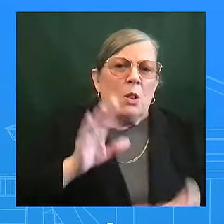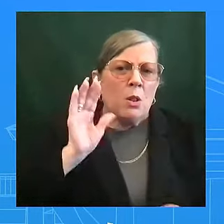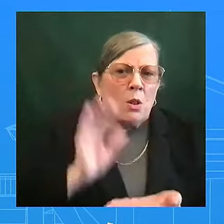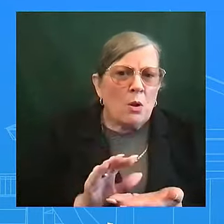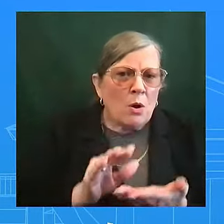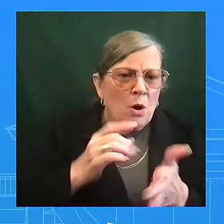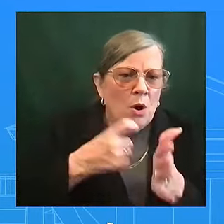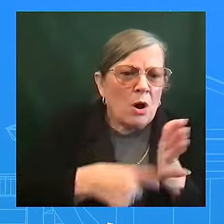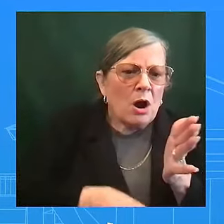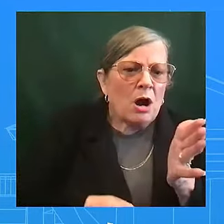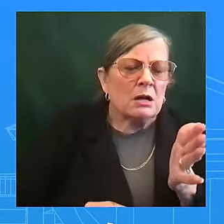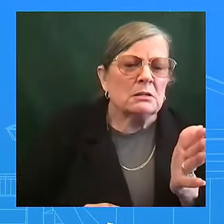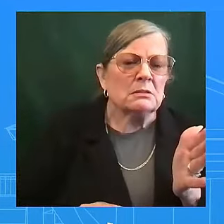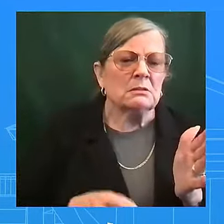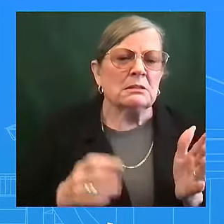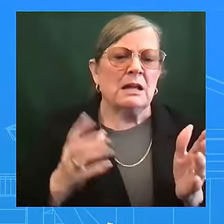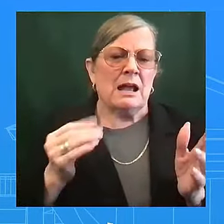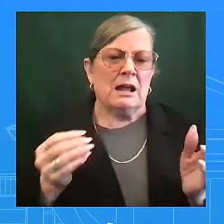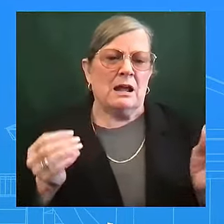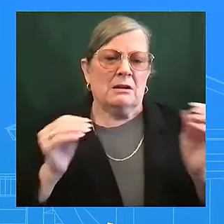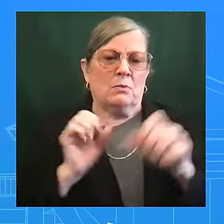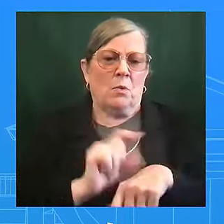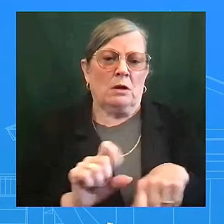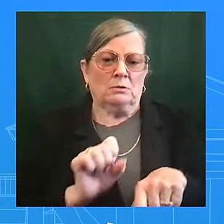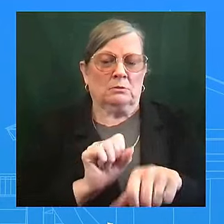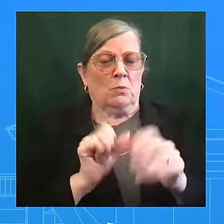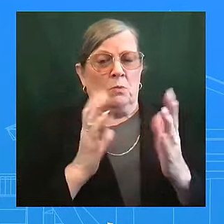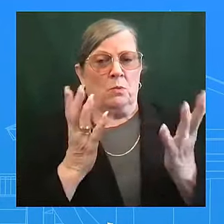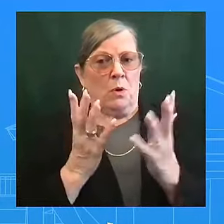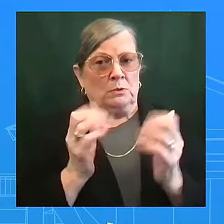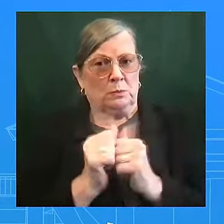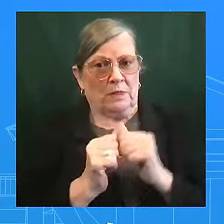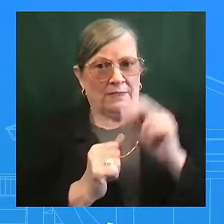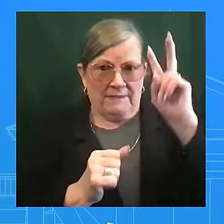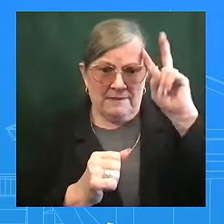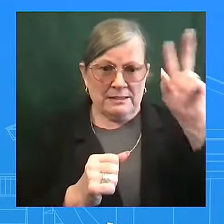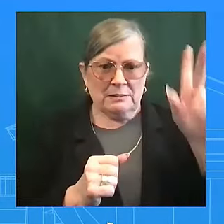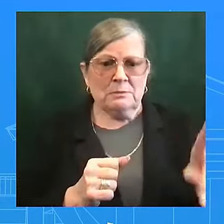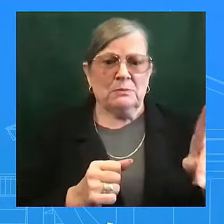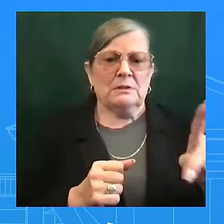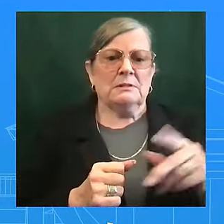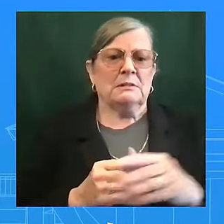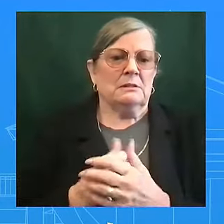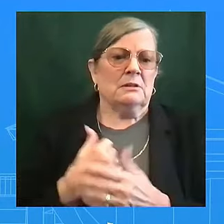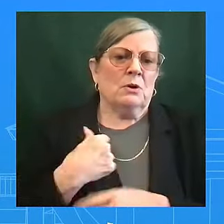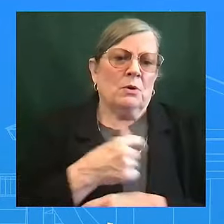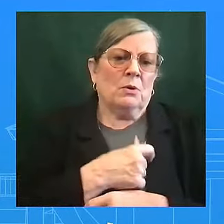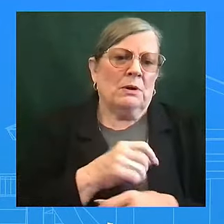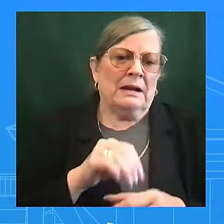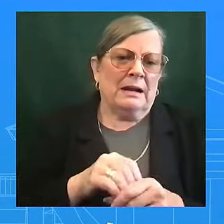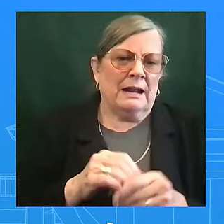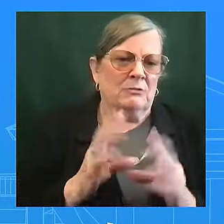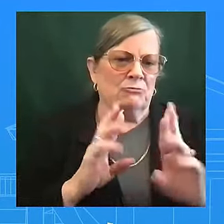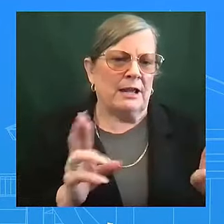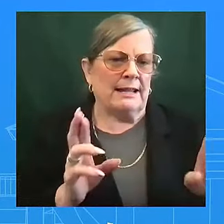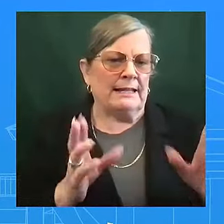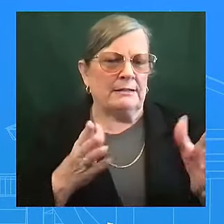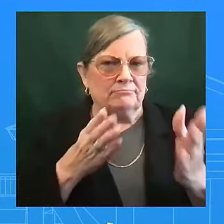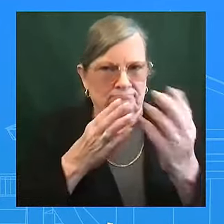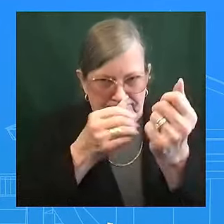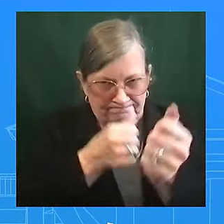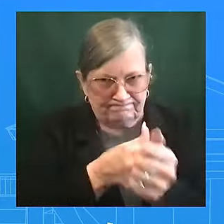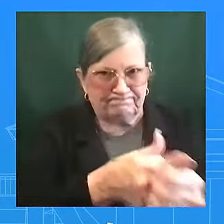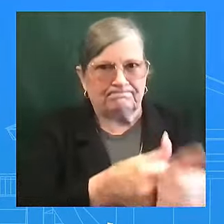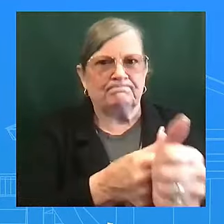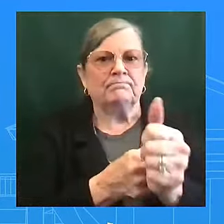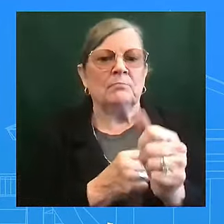president is putting forth, her bold policy agenda to make sure that we do not leave people behind. I'm not going to